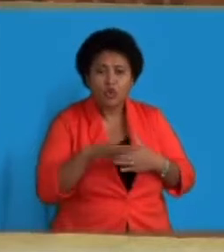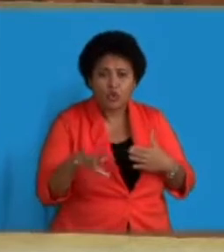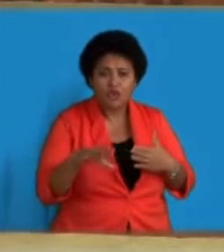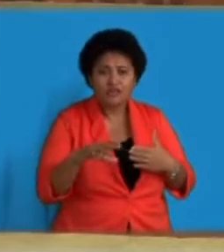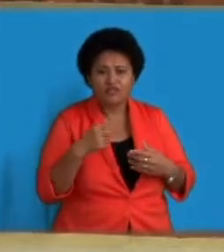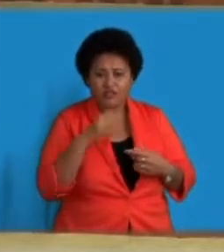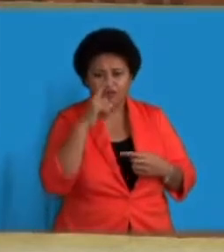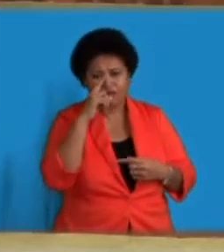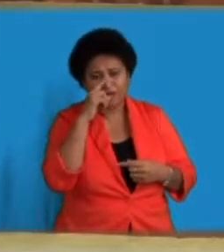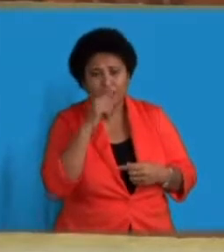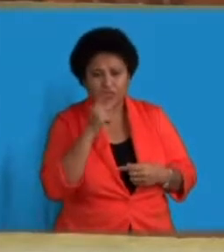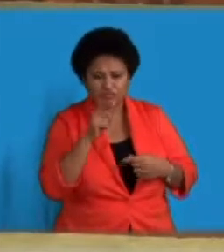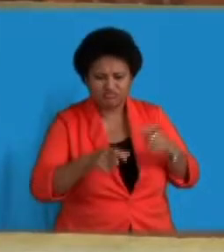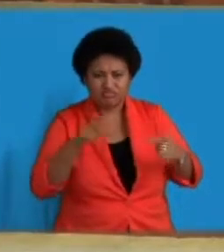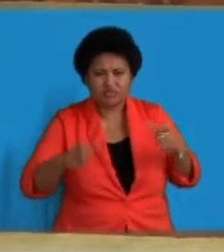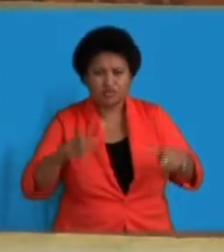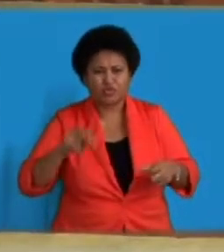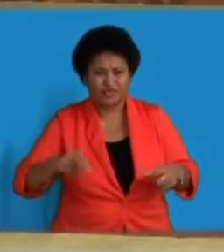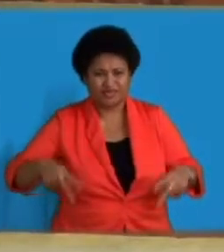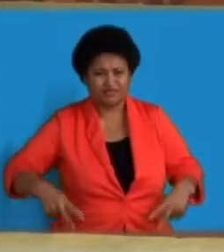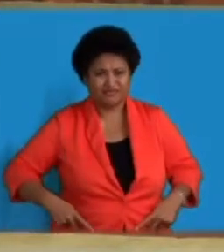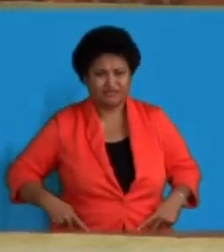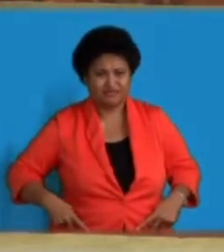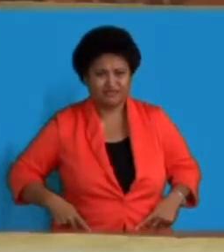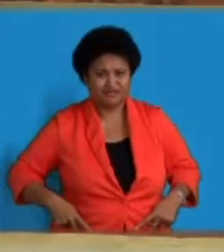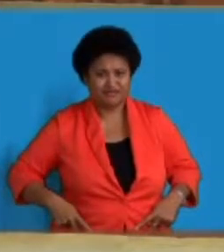of kidney dialysis at the Kidney Foundation?